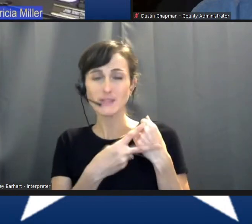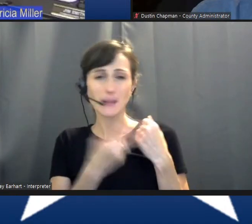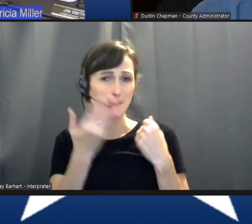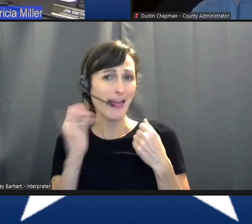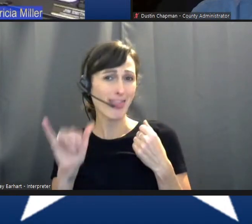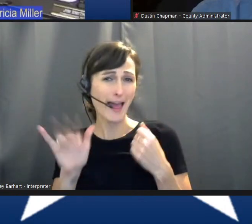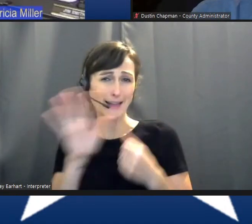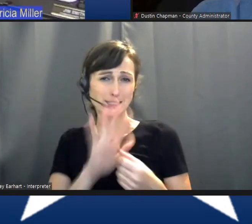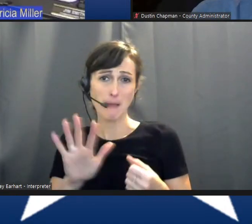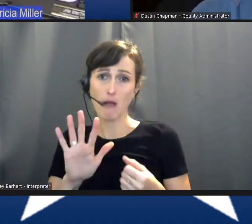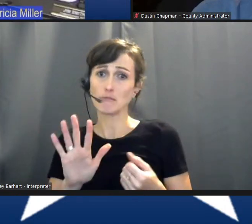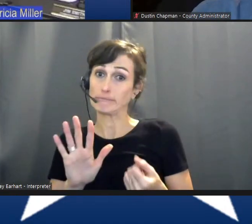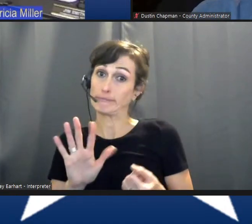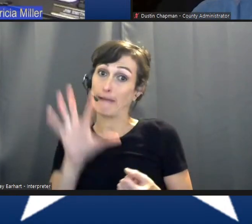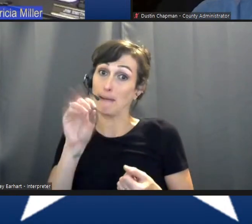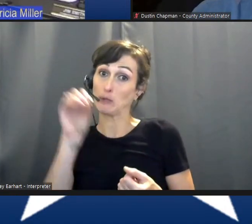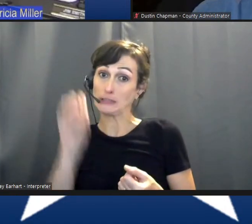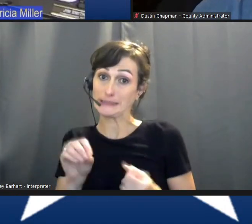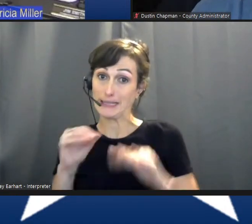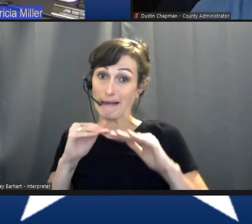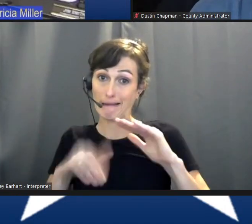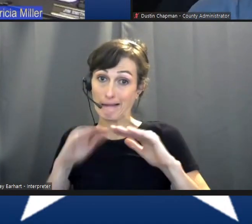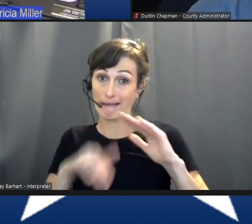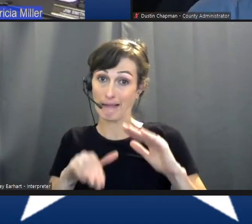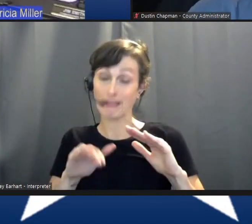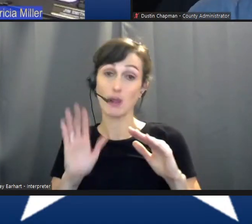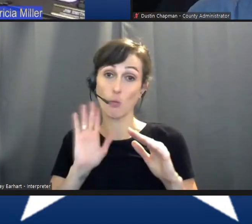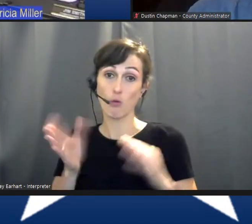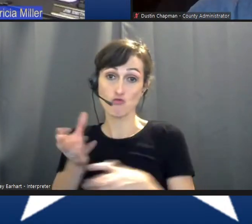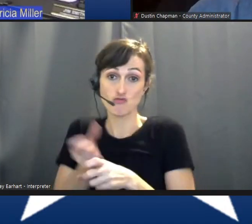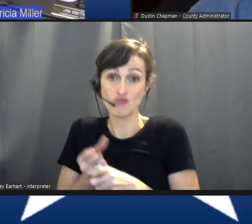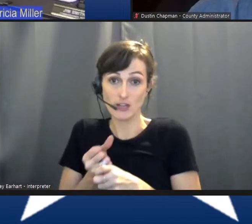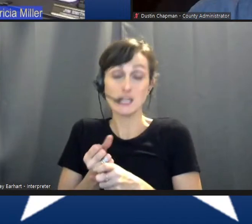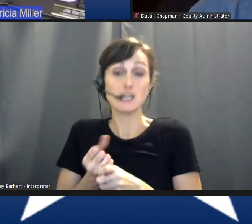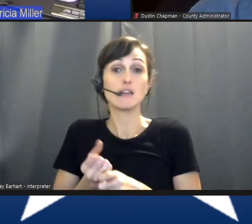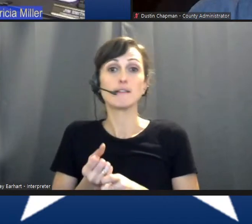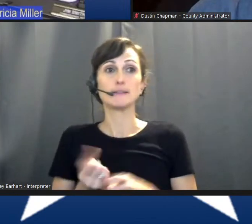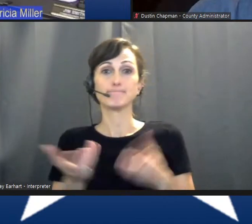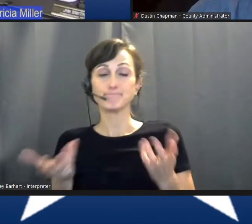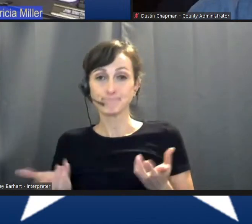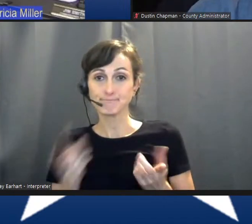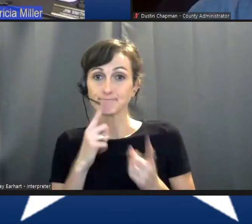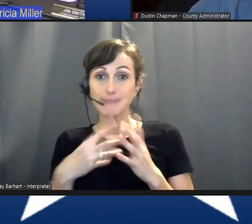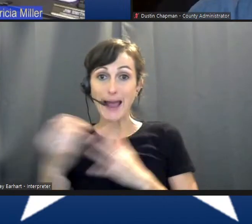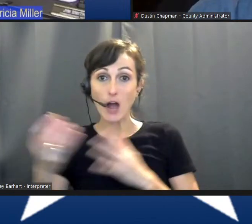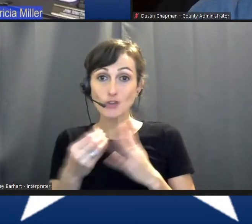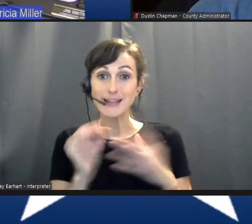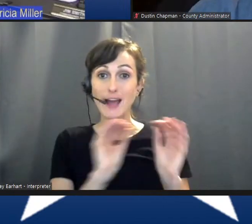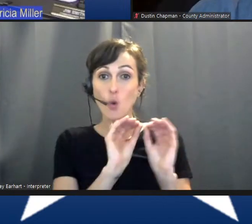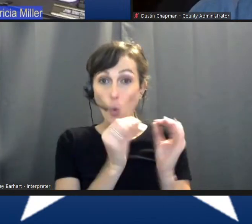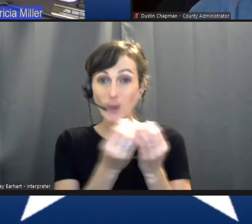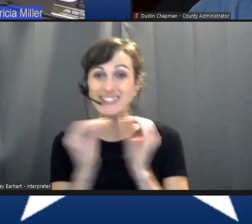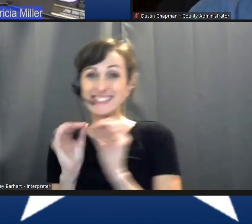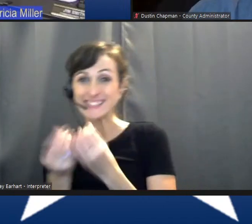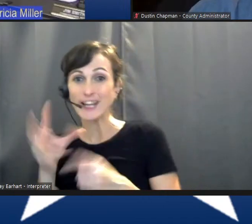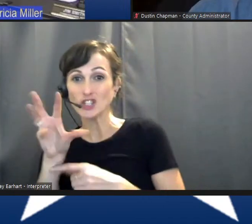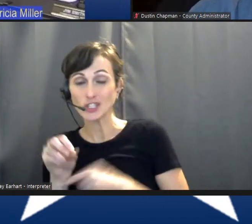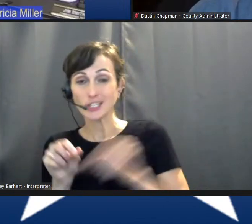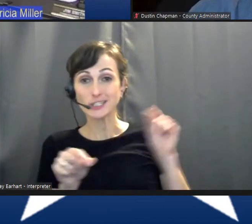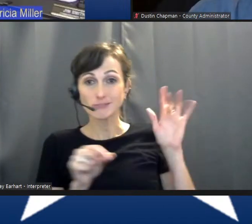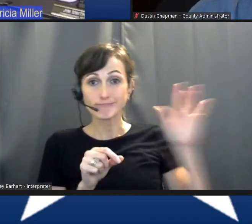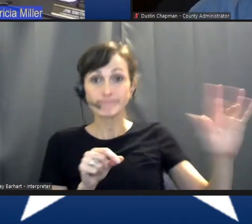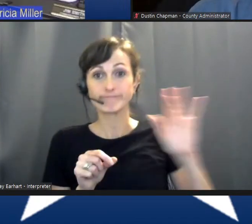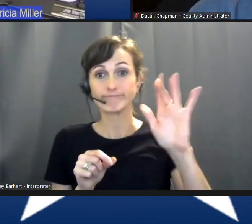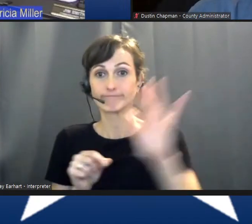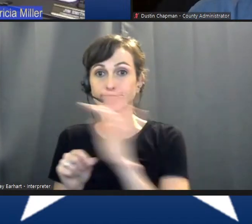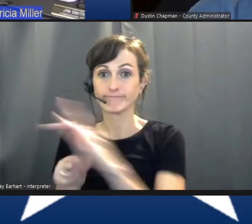all, to go to outside organizations and entities, is